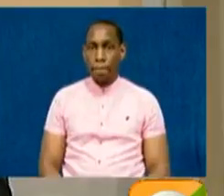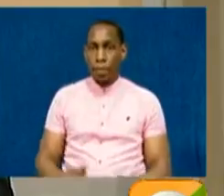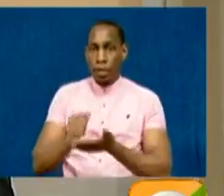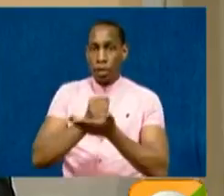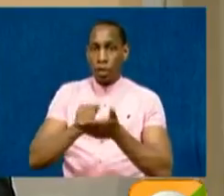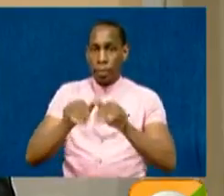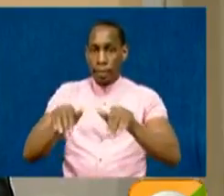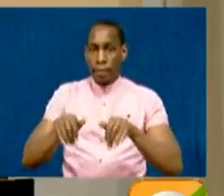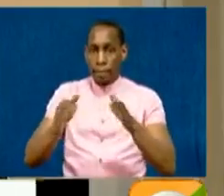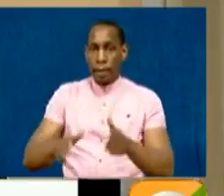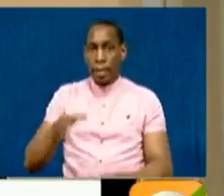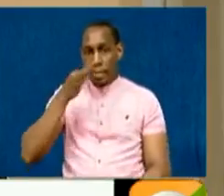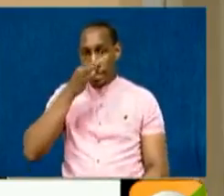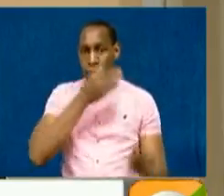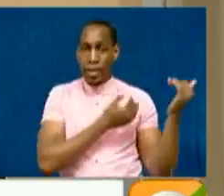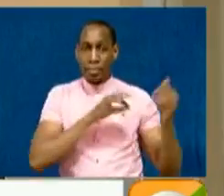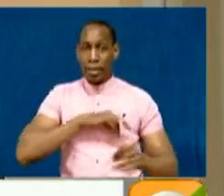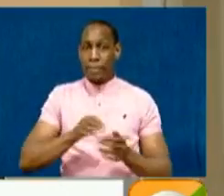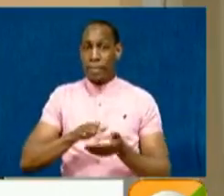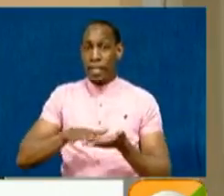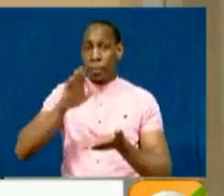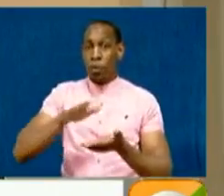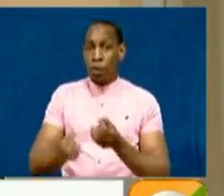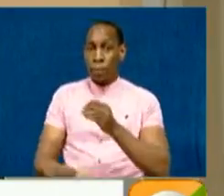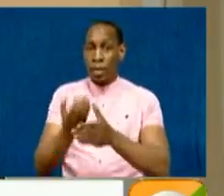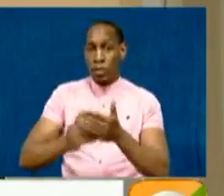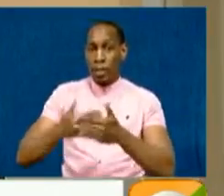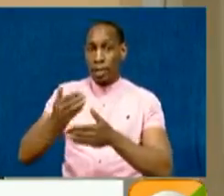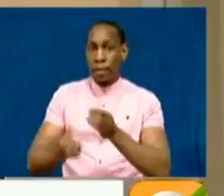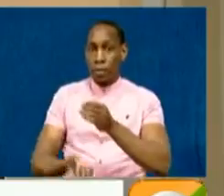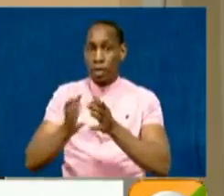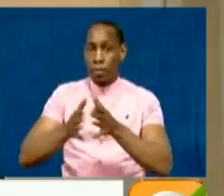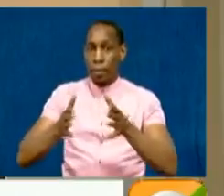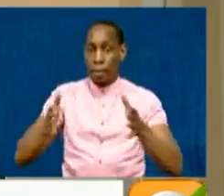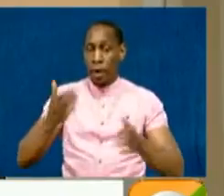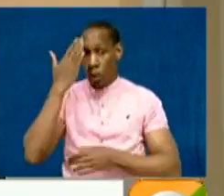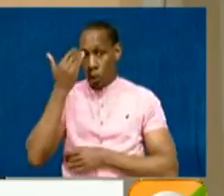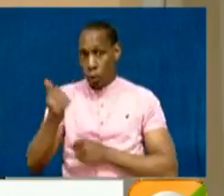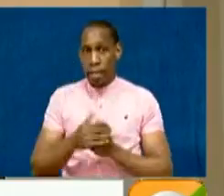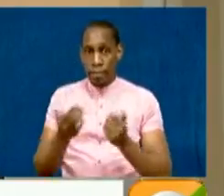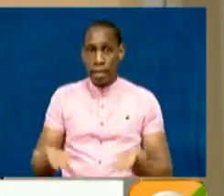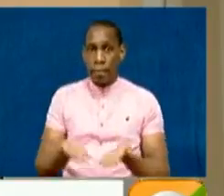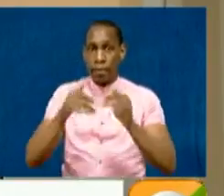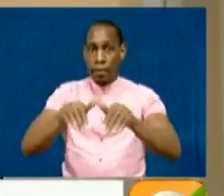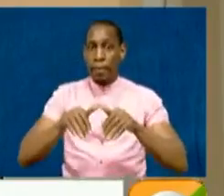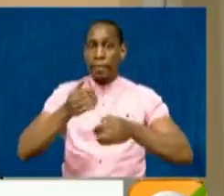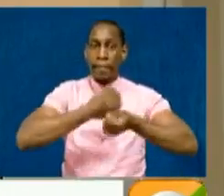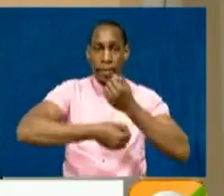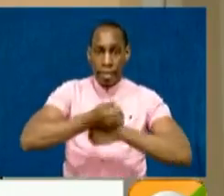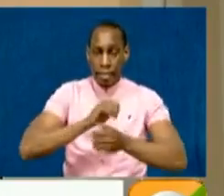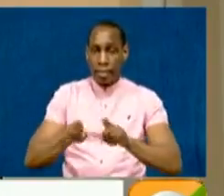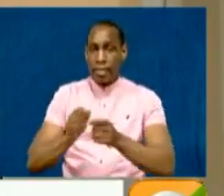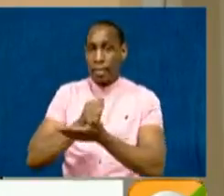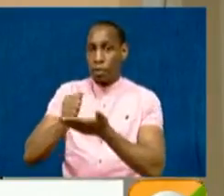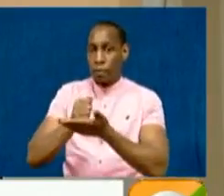Coffee farmers in Nyeri are expecting to earn more from their produce due to an increase in production as a result of improved farming practices on the